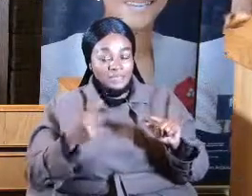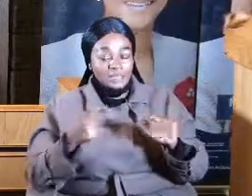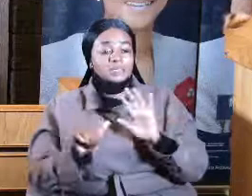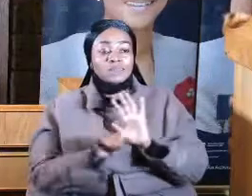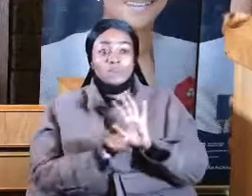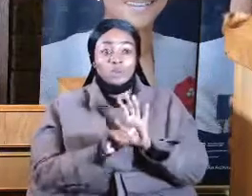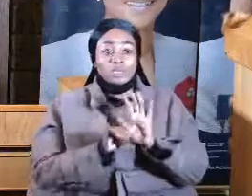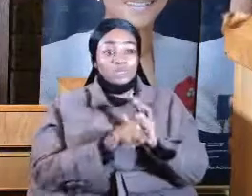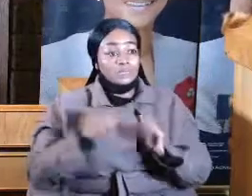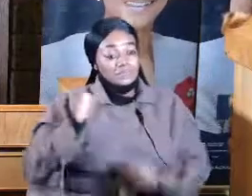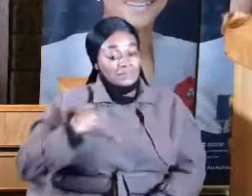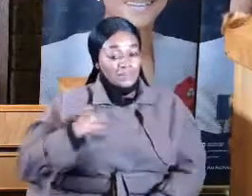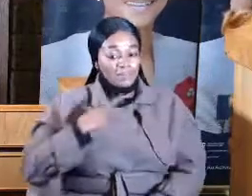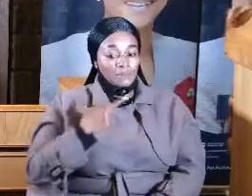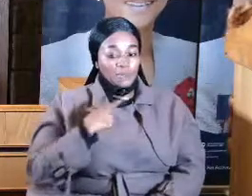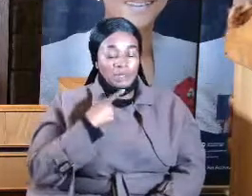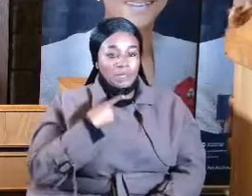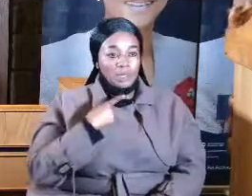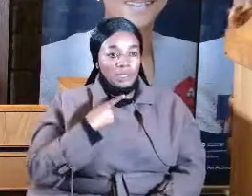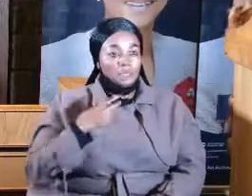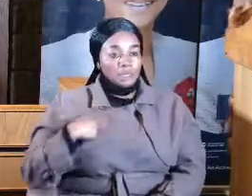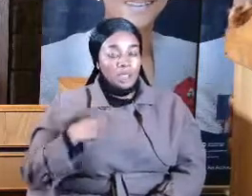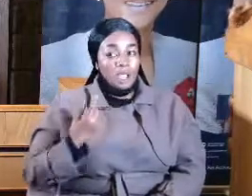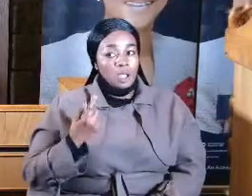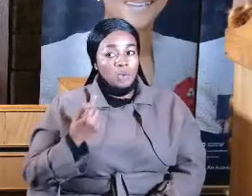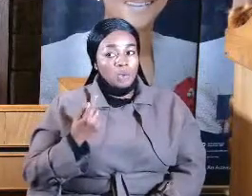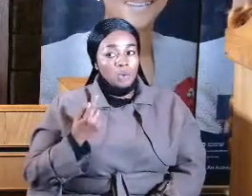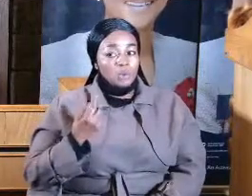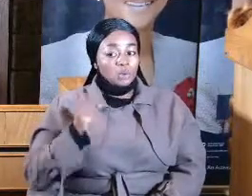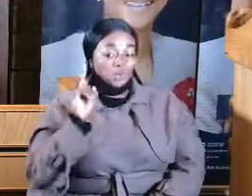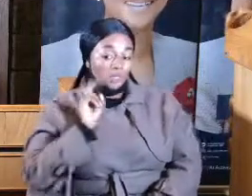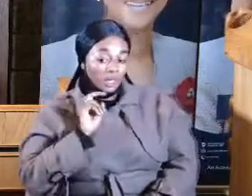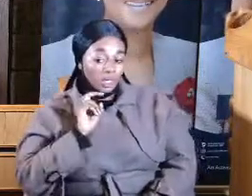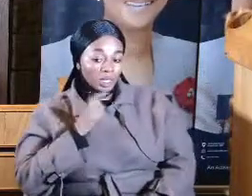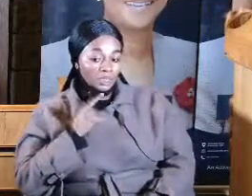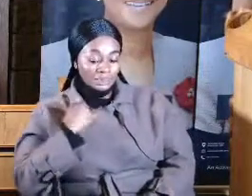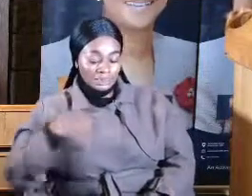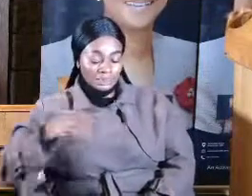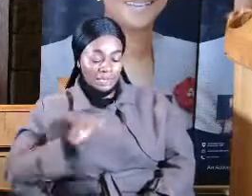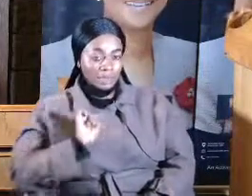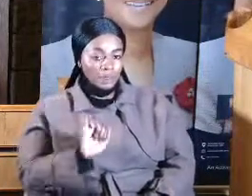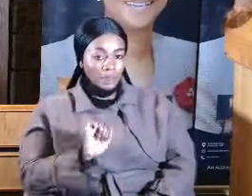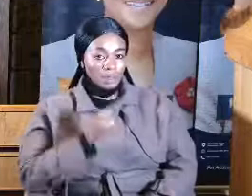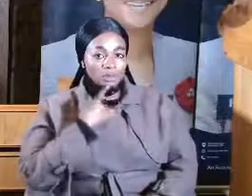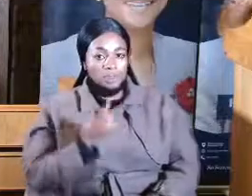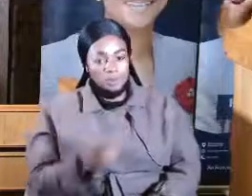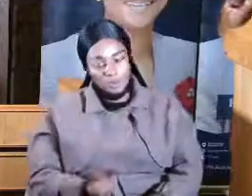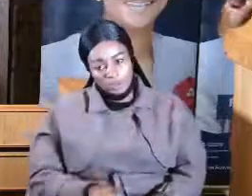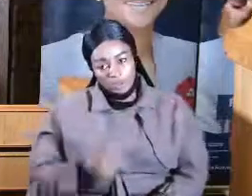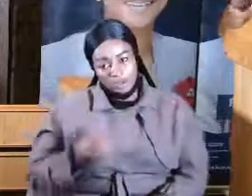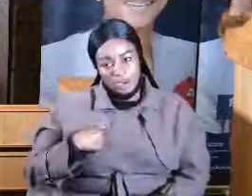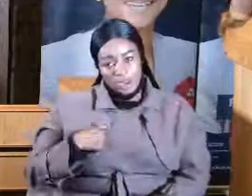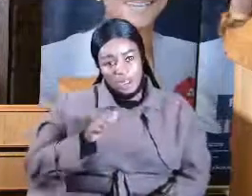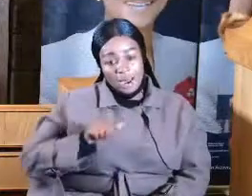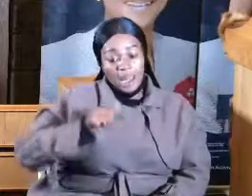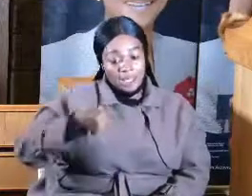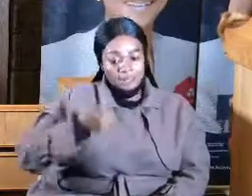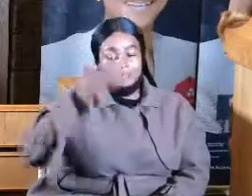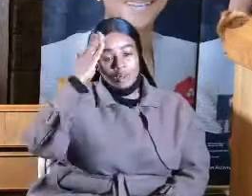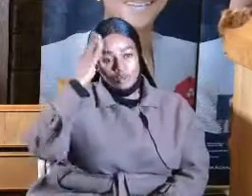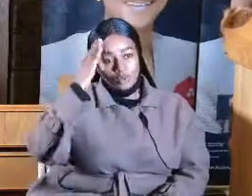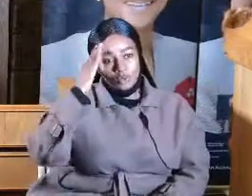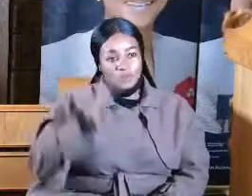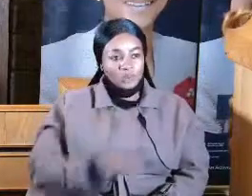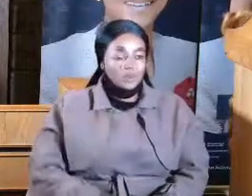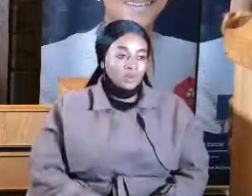is. So I'll hear her, how she pronounces her surname, and moving forward, I'll know how to pronounce it.